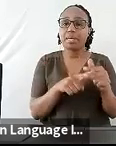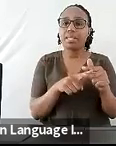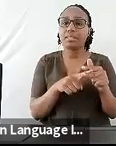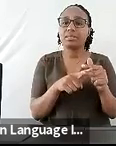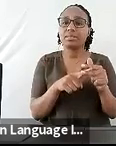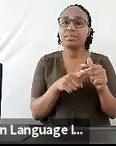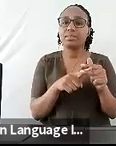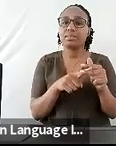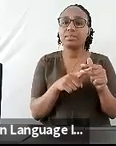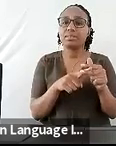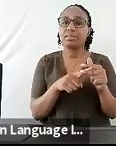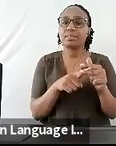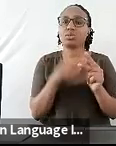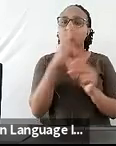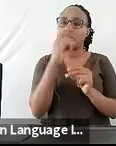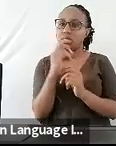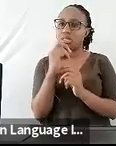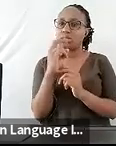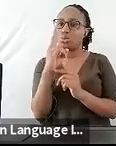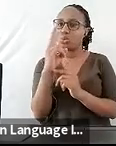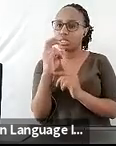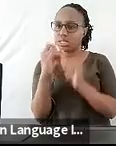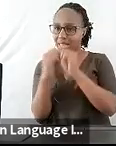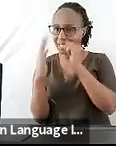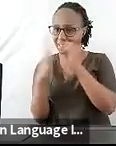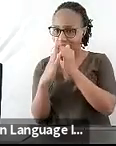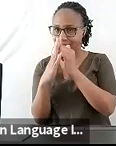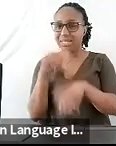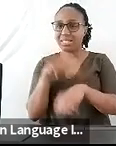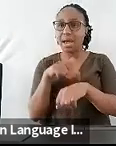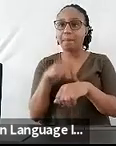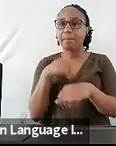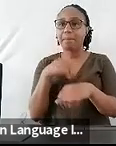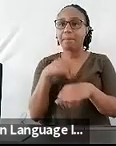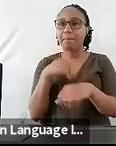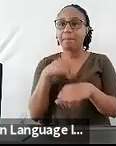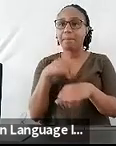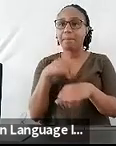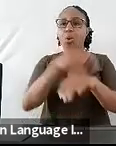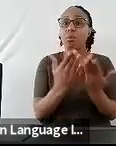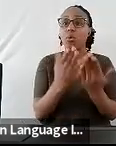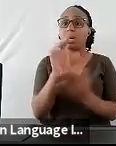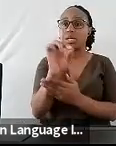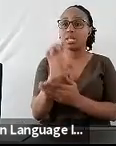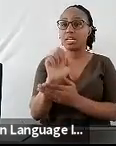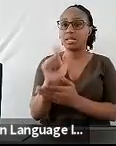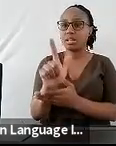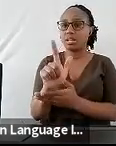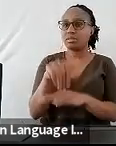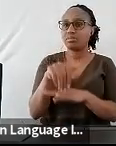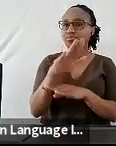2019, when I got the book deal, I said to the editor, I need to say goodbye to